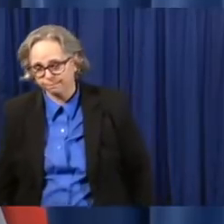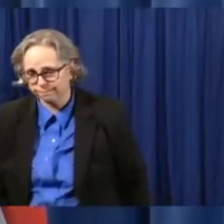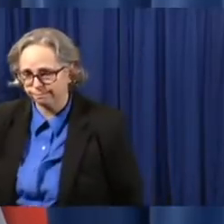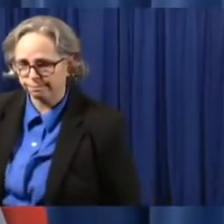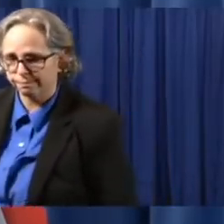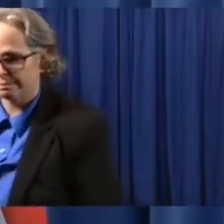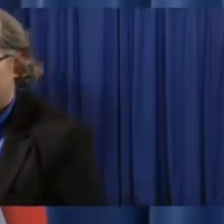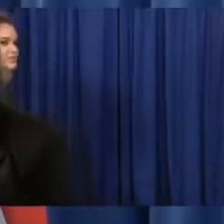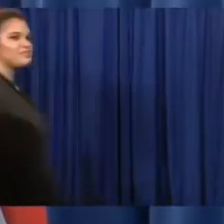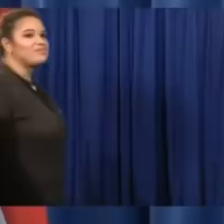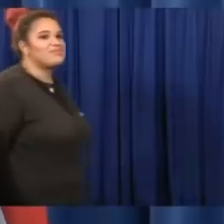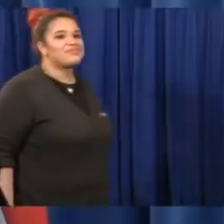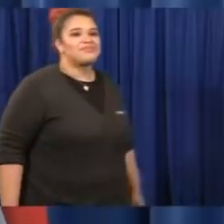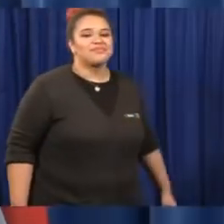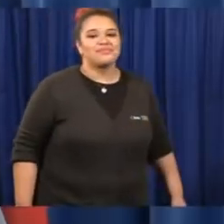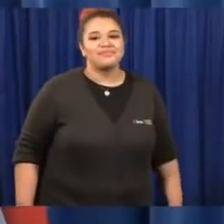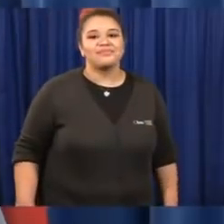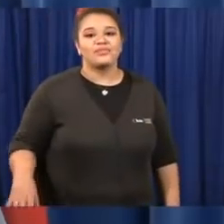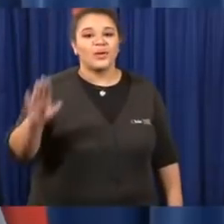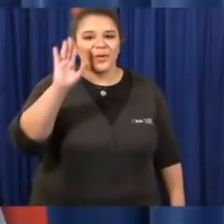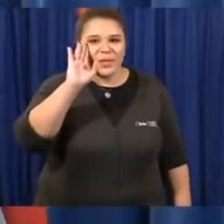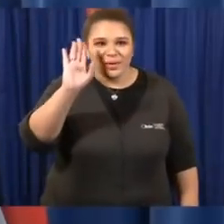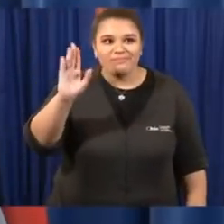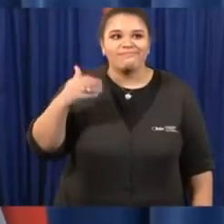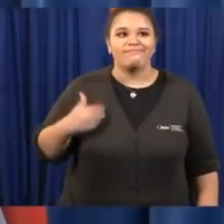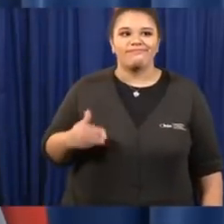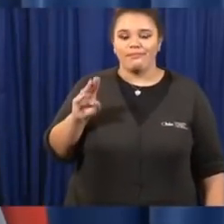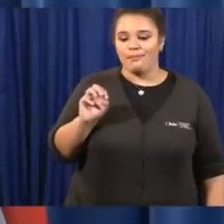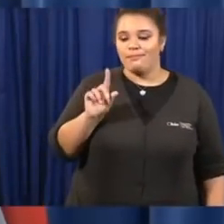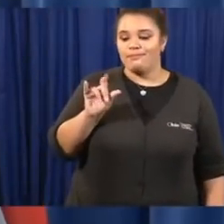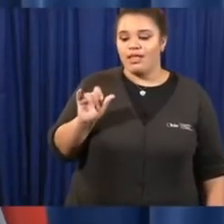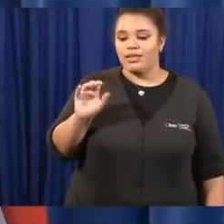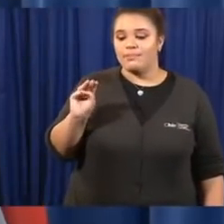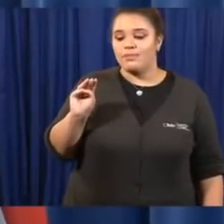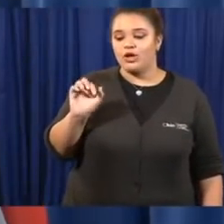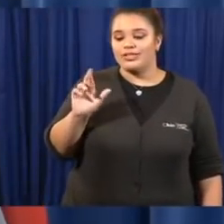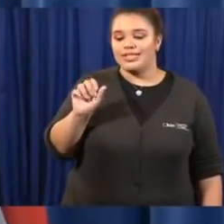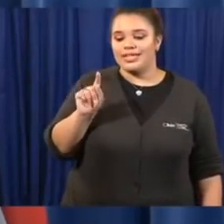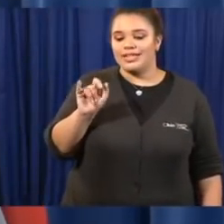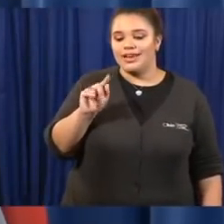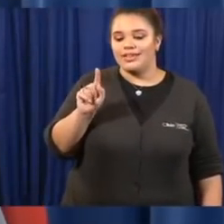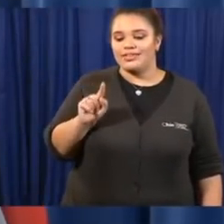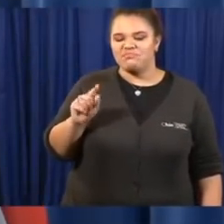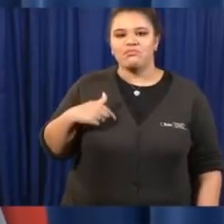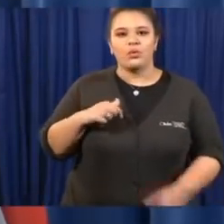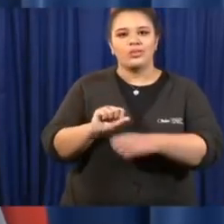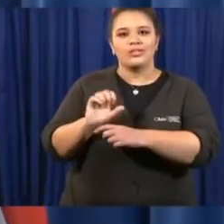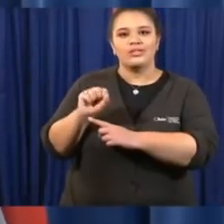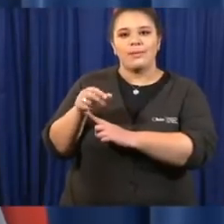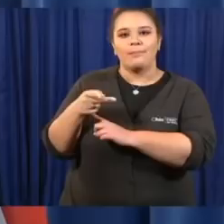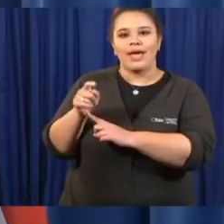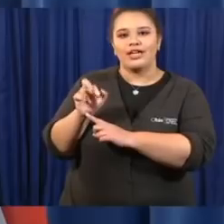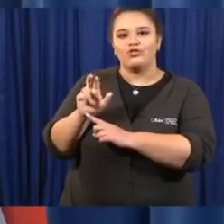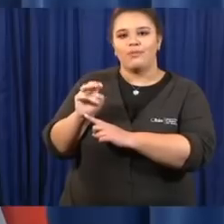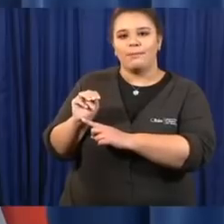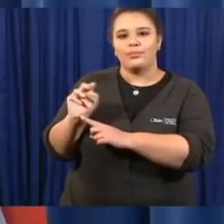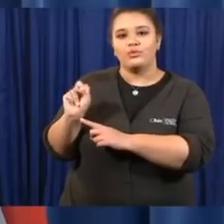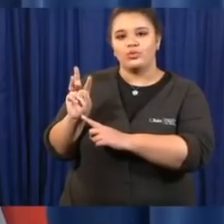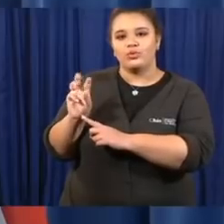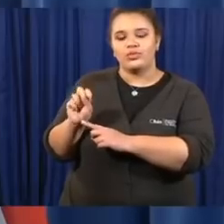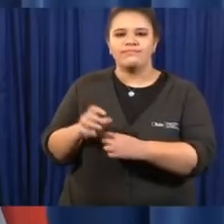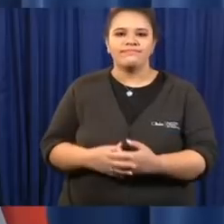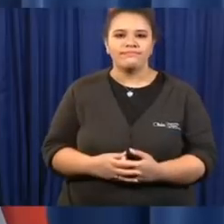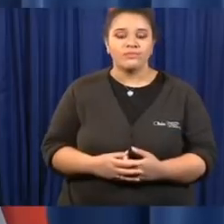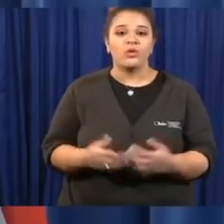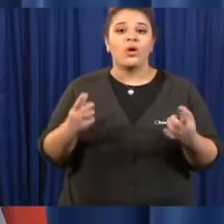Hi, Governor. Hi, Dr. Acton. This is Molly Martinez with Spectrum News. Following in that same vein, once the economy does start to reopen,